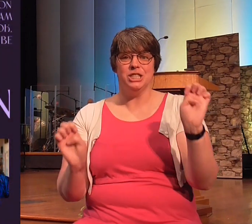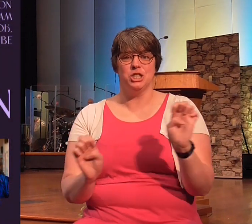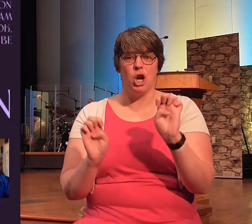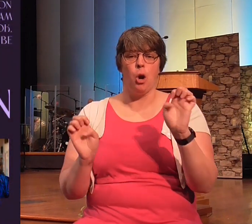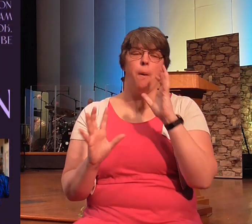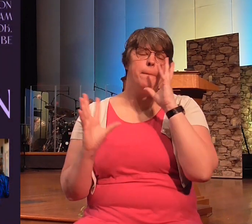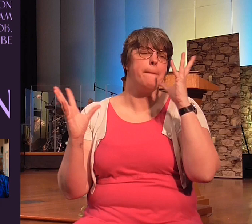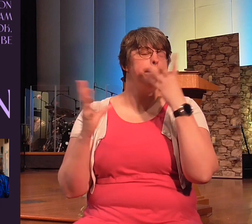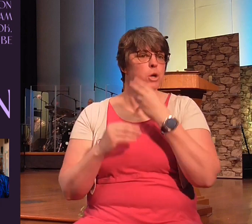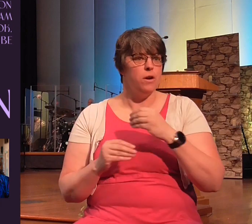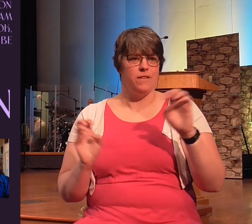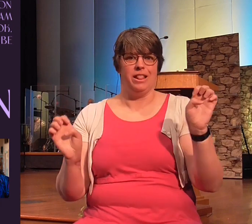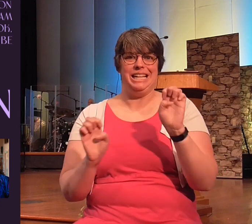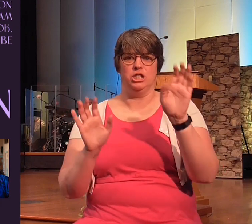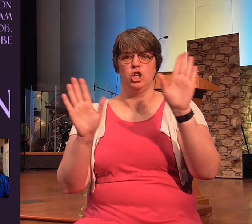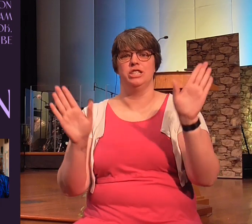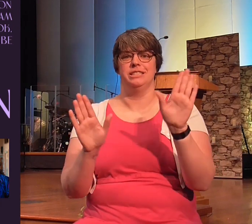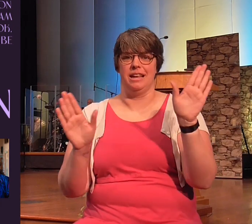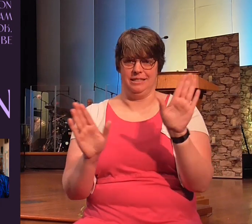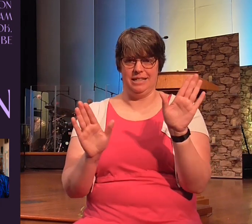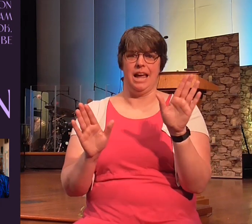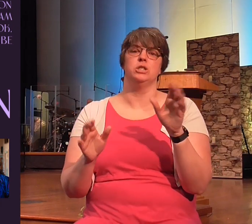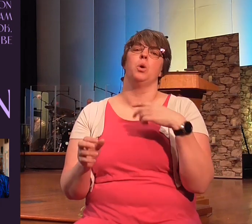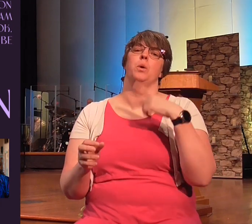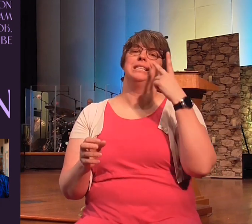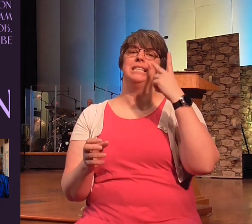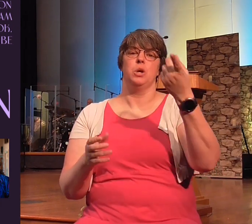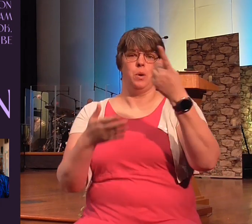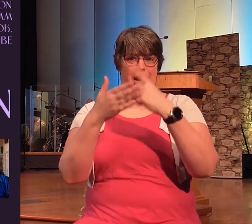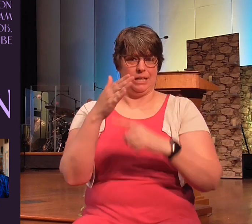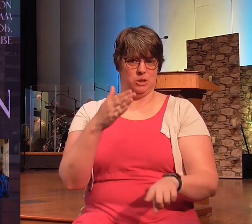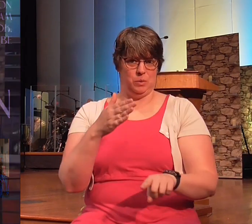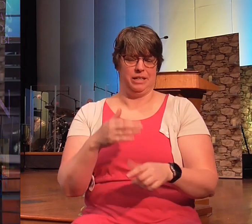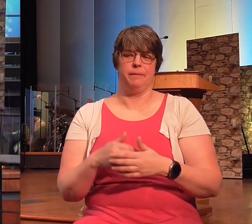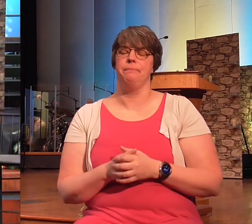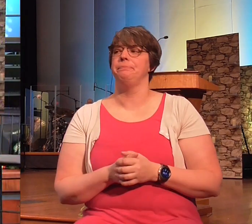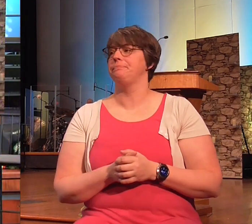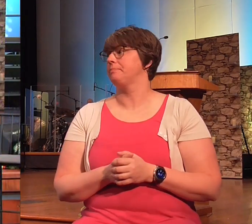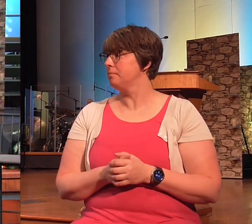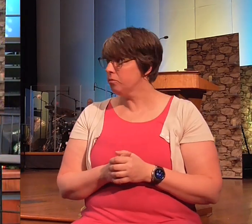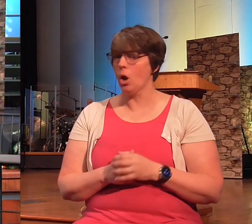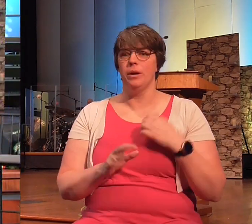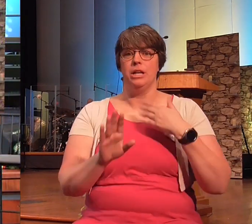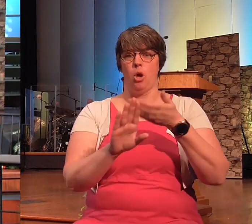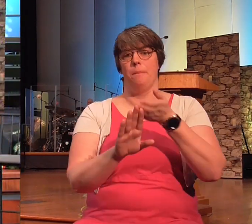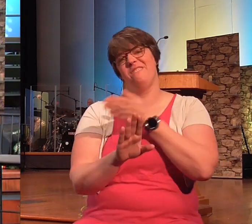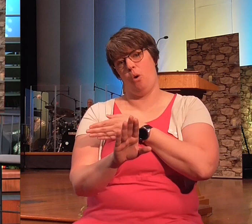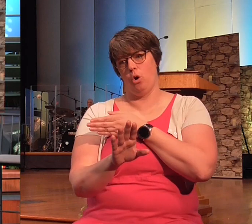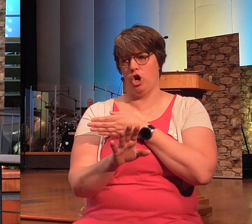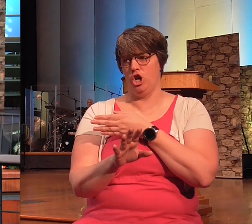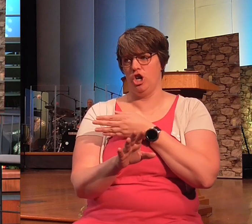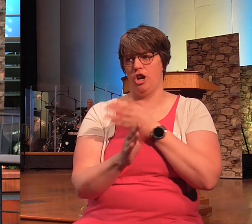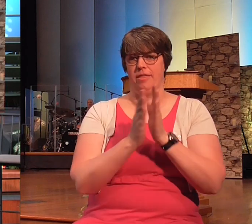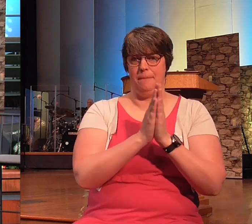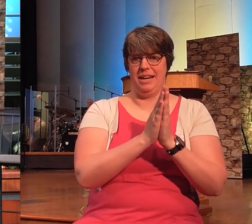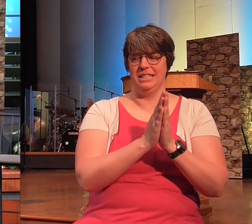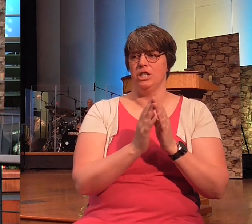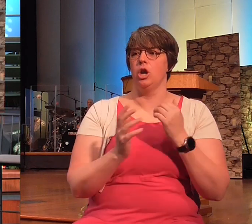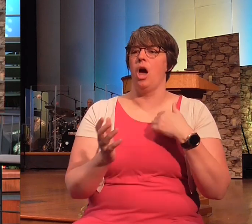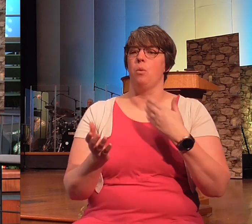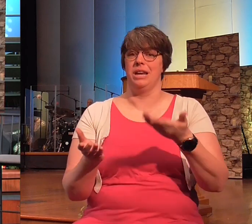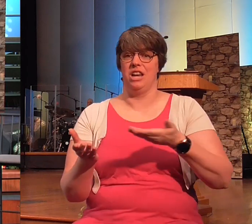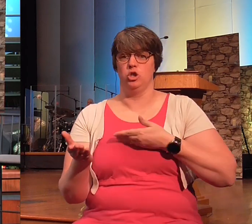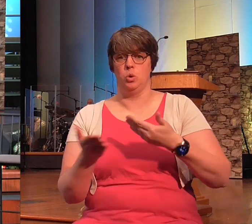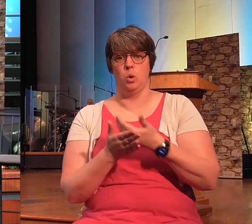beautiful Easter Sunday here at Mile High Church, so we'll see you next Sunday morning. Yeah. Hey, and before we do our benediction, I want to introduce you to a new